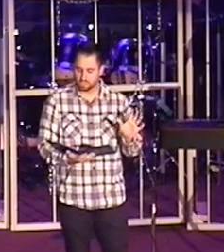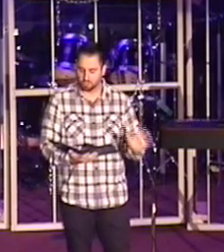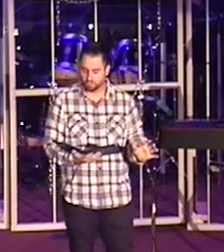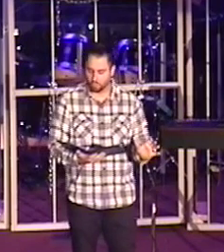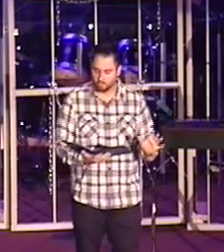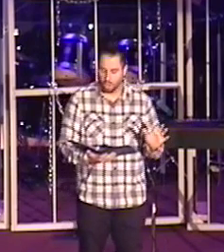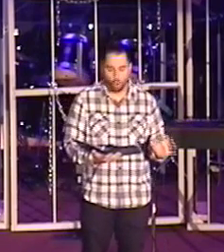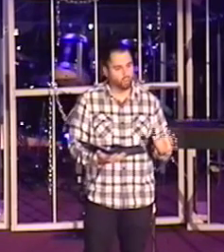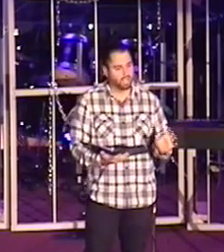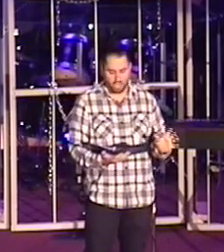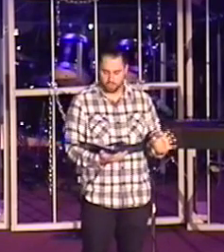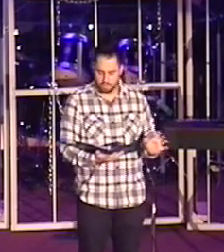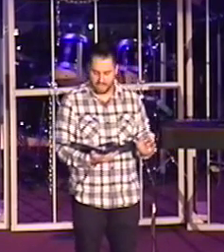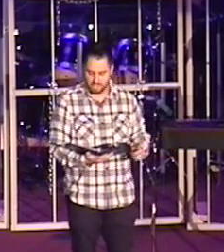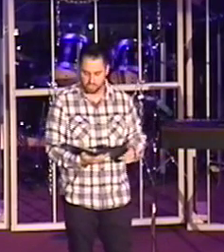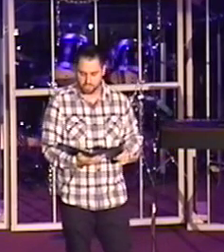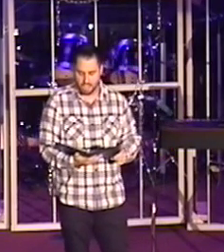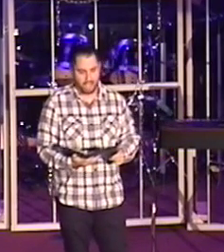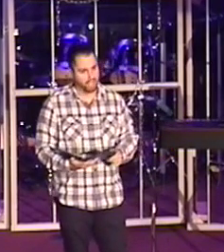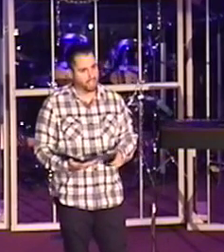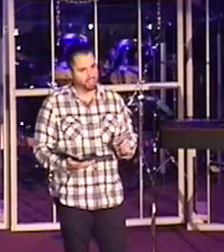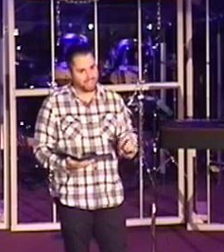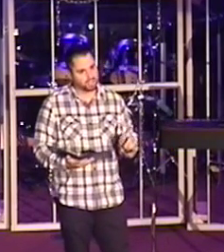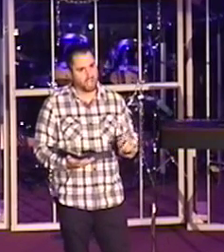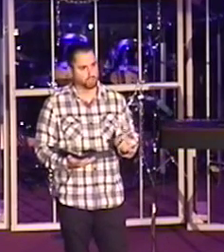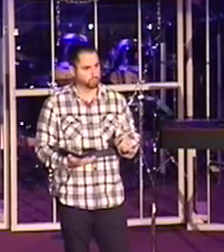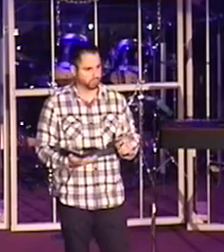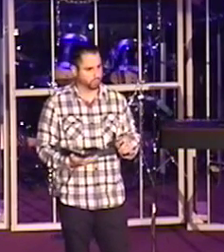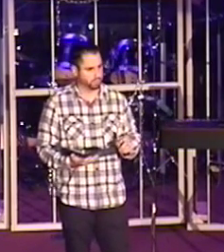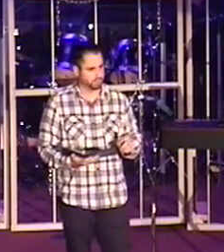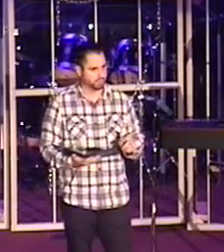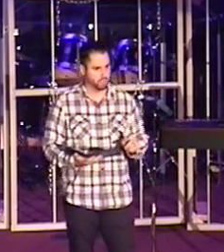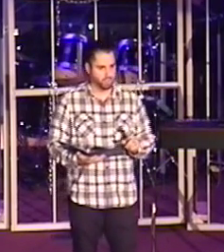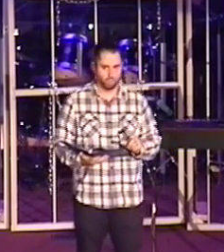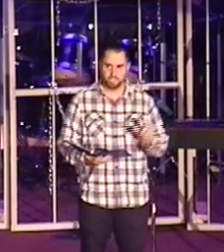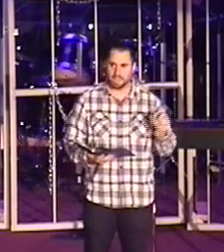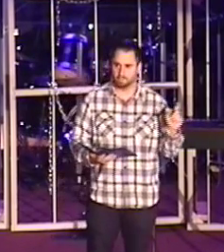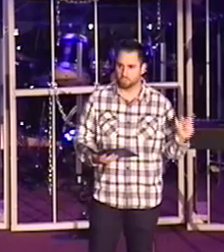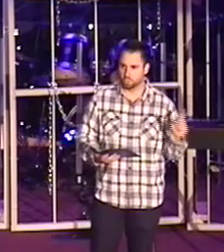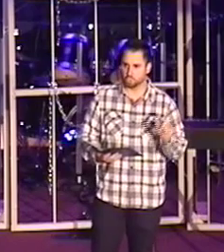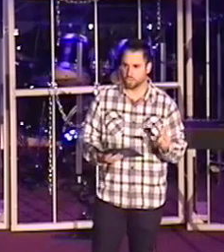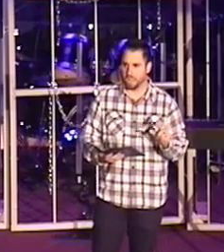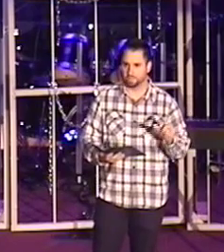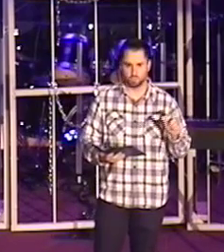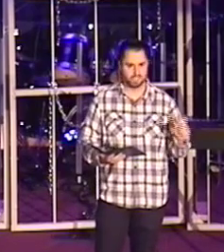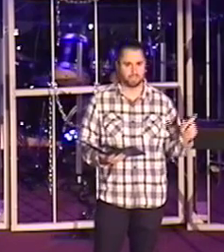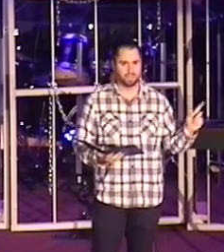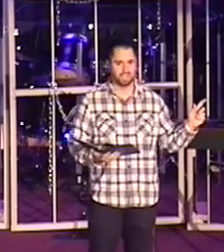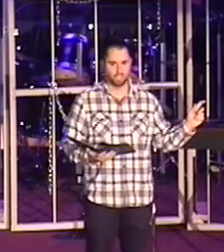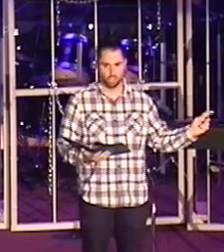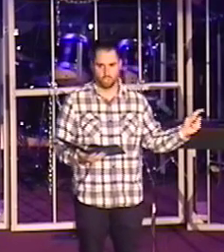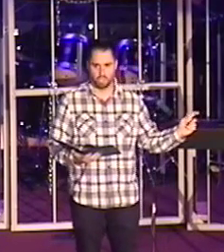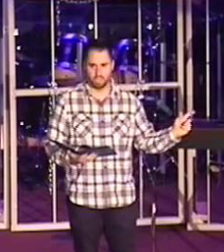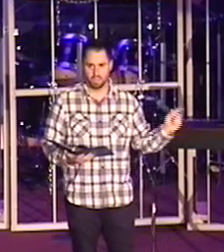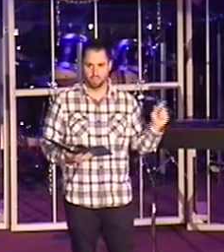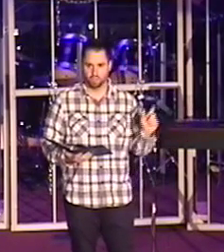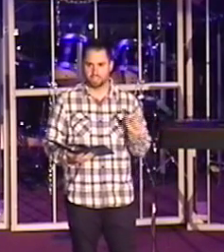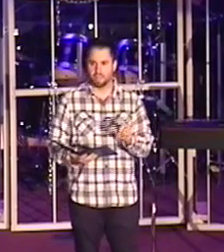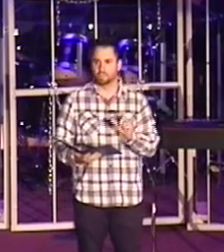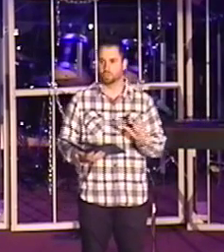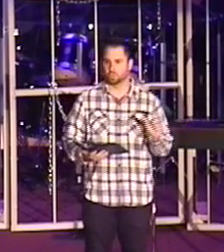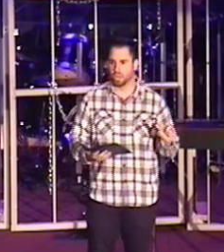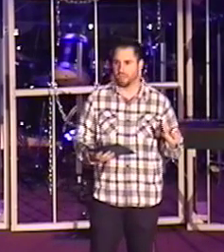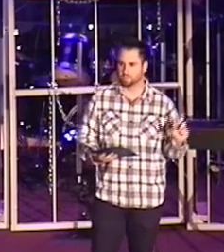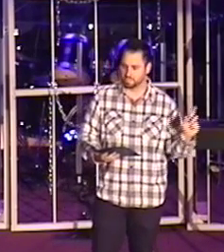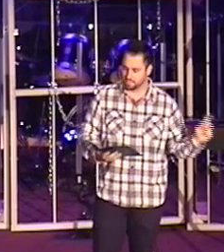service that is performed only under the master's eye. And that is not true service. The only time you do your job is when somebody's looking. The only